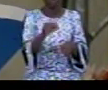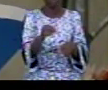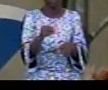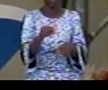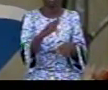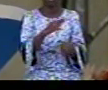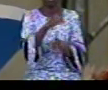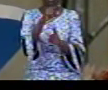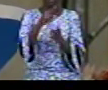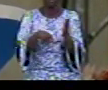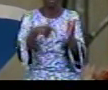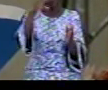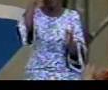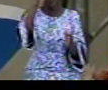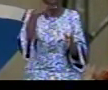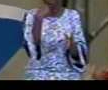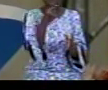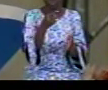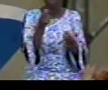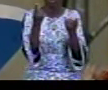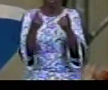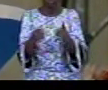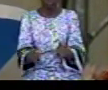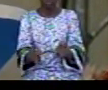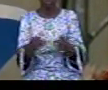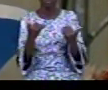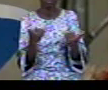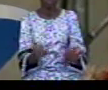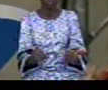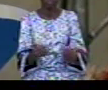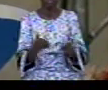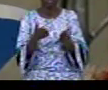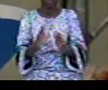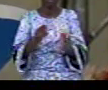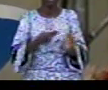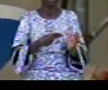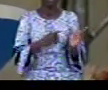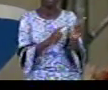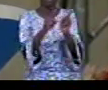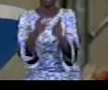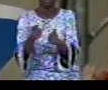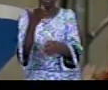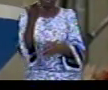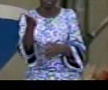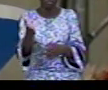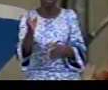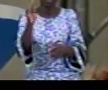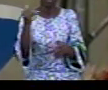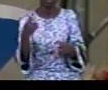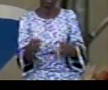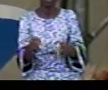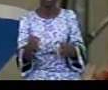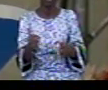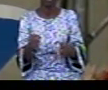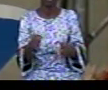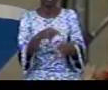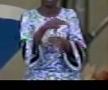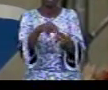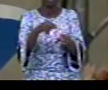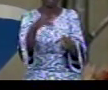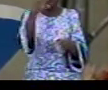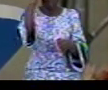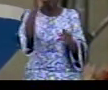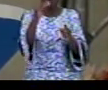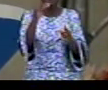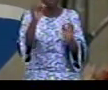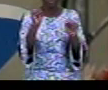pass. Now, let us go thither. By the venture, he can show us our way